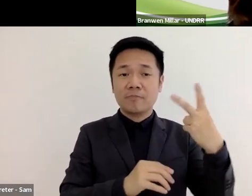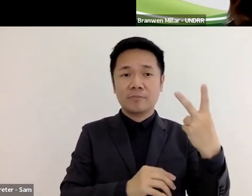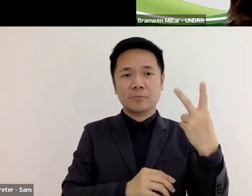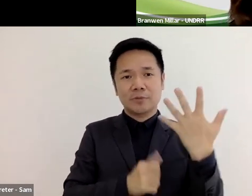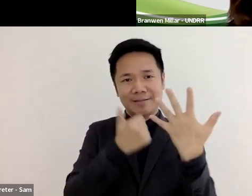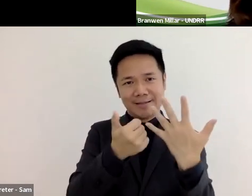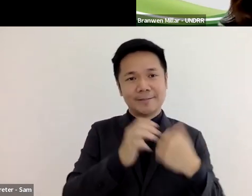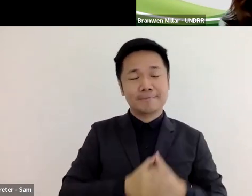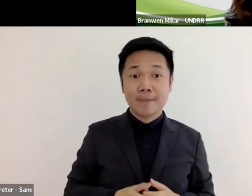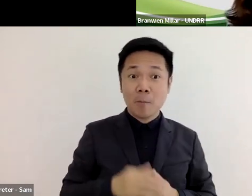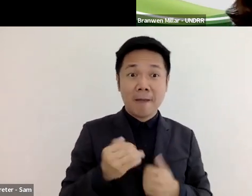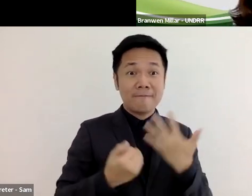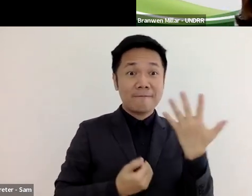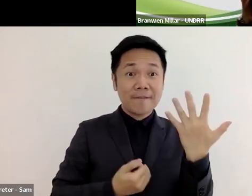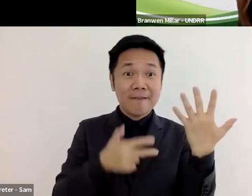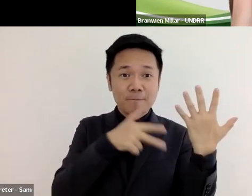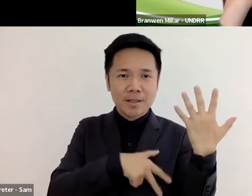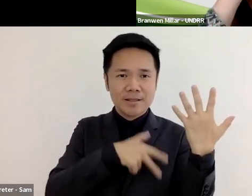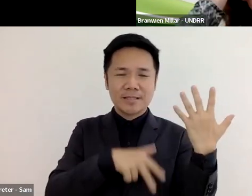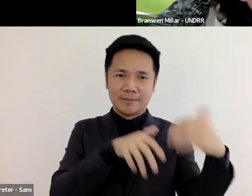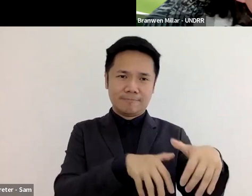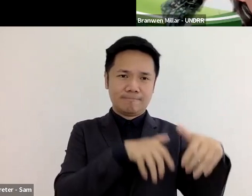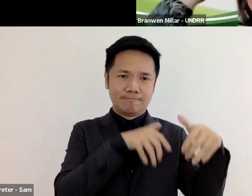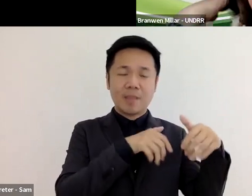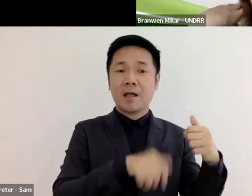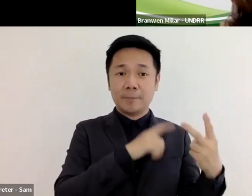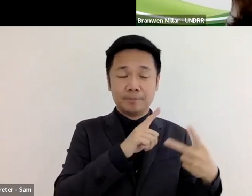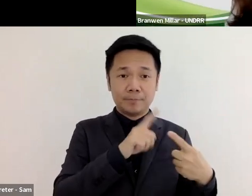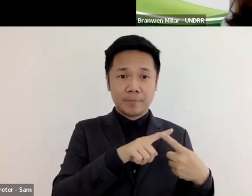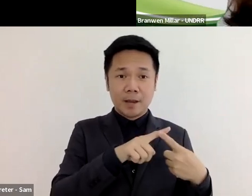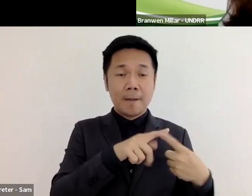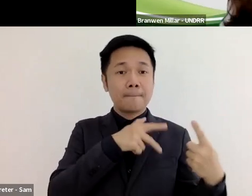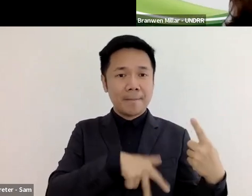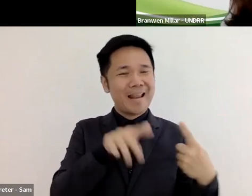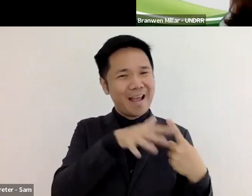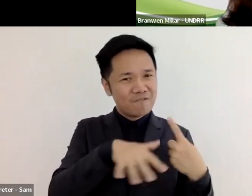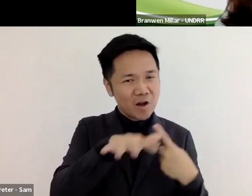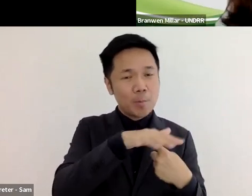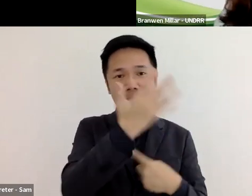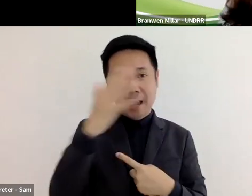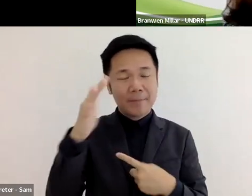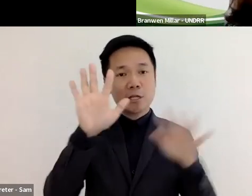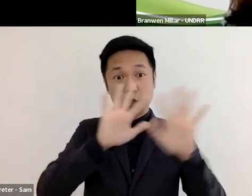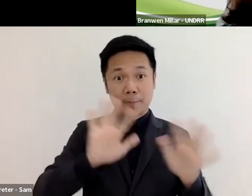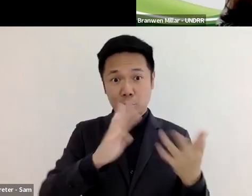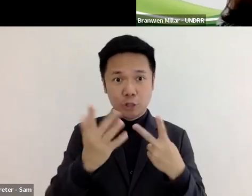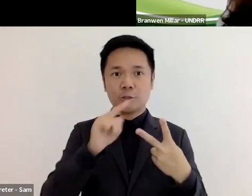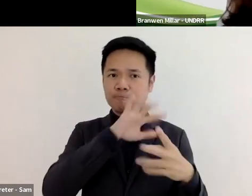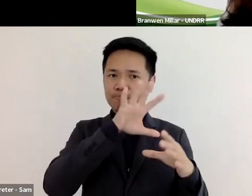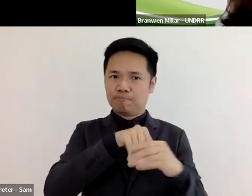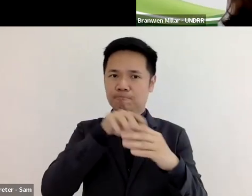have 5 female ministers in the cabinet. The Deputy Minister of the Ministry of Environment, Forest and Climate Change is one of